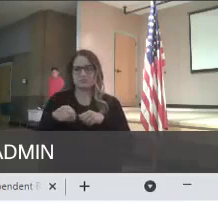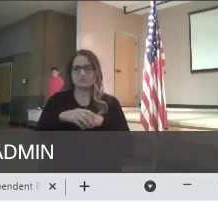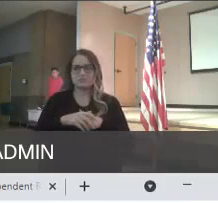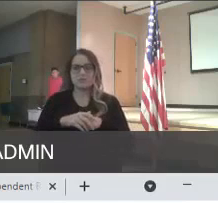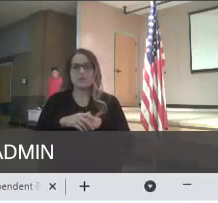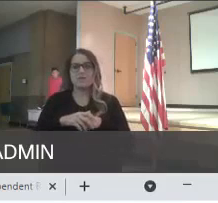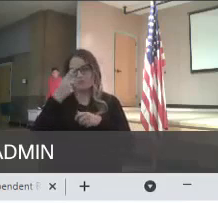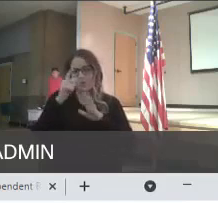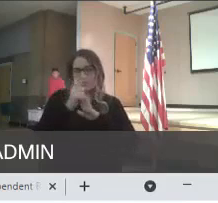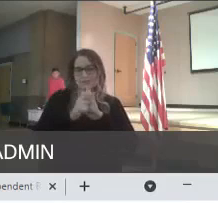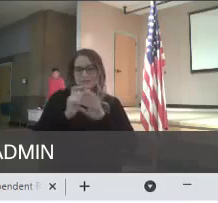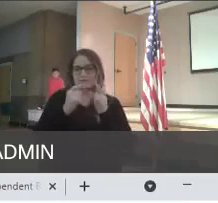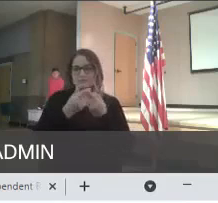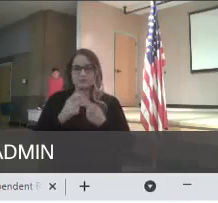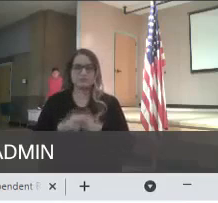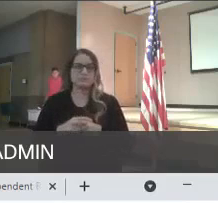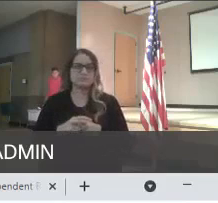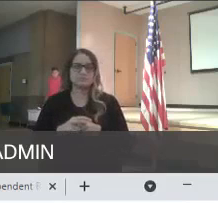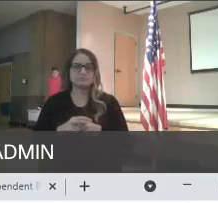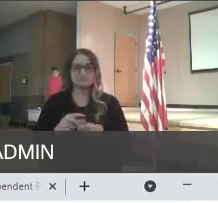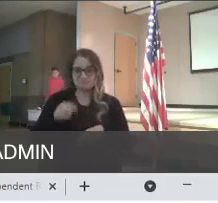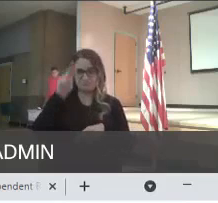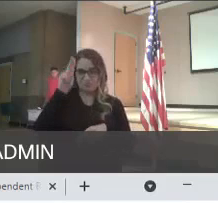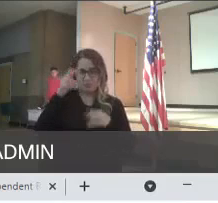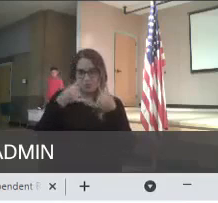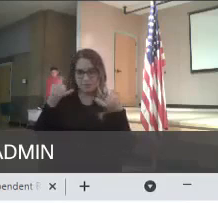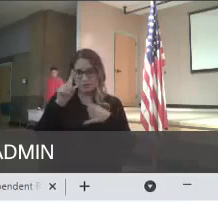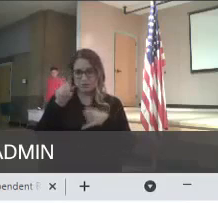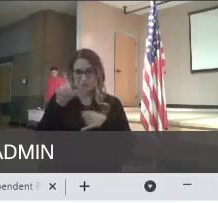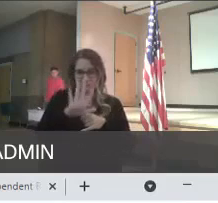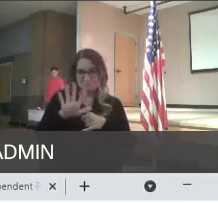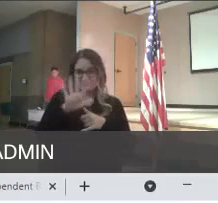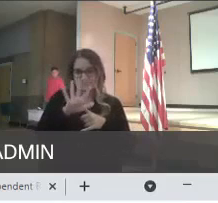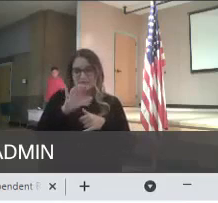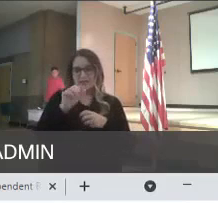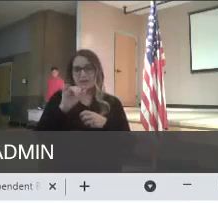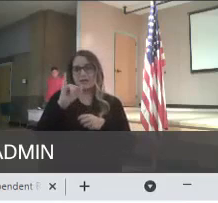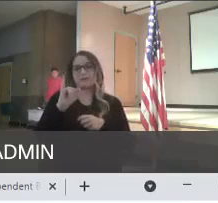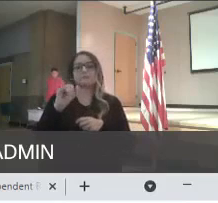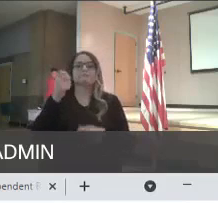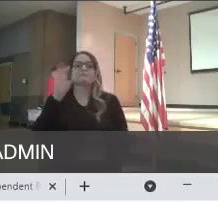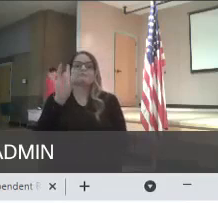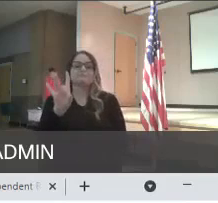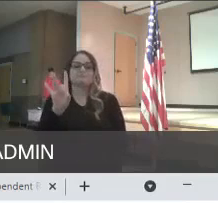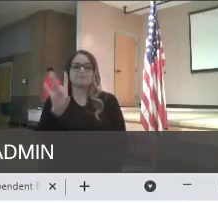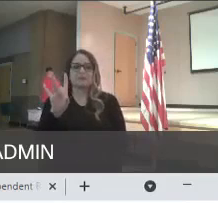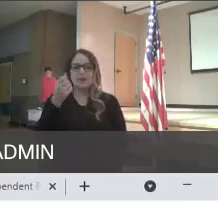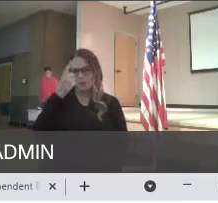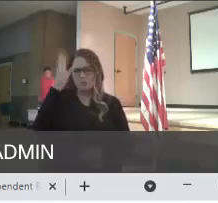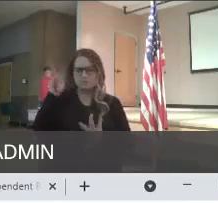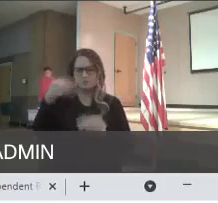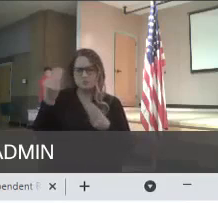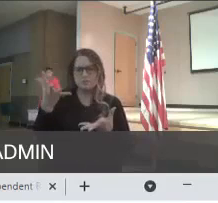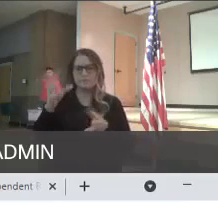a legislative district. Its northern boundary should be around Interstate 8. And I will be submitting a